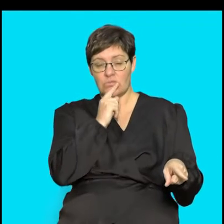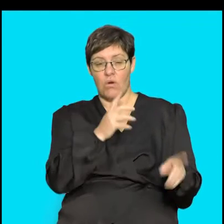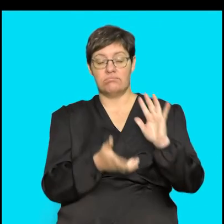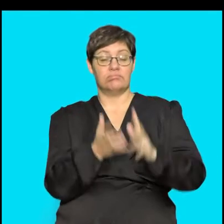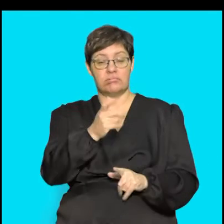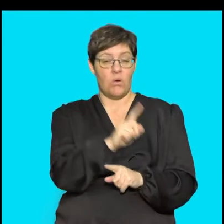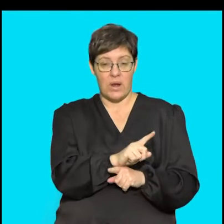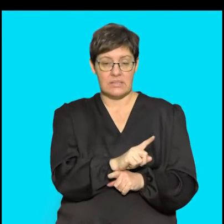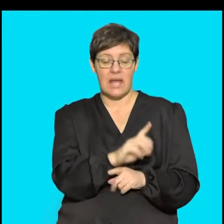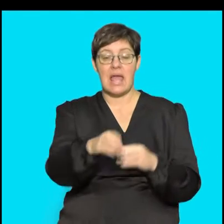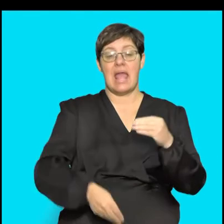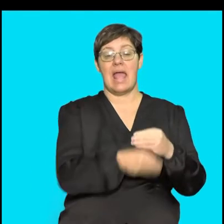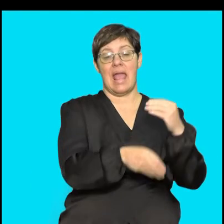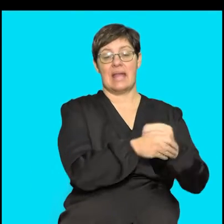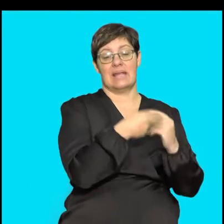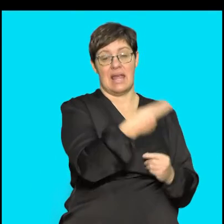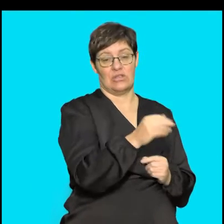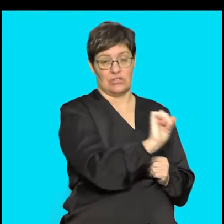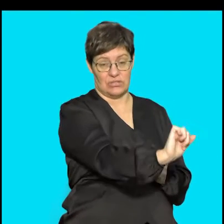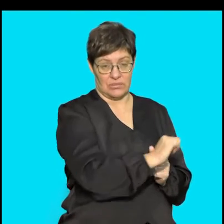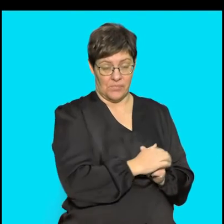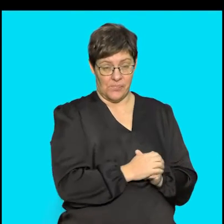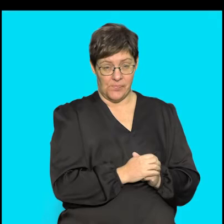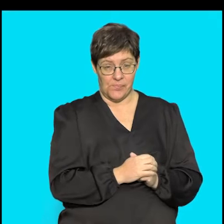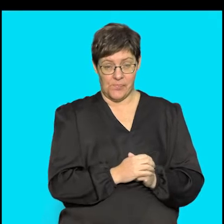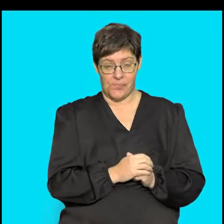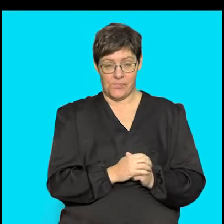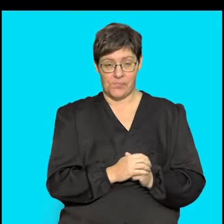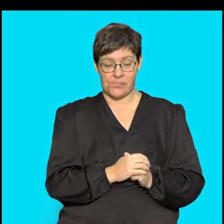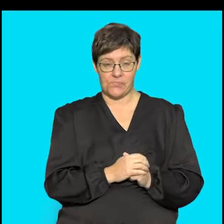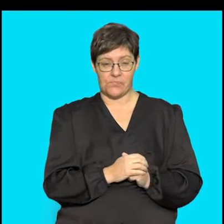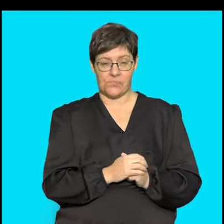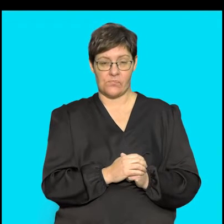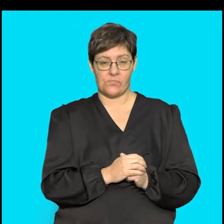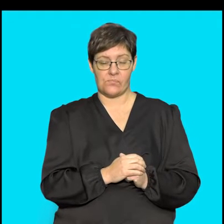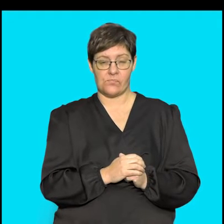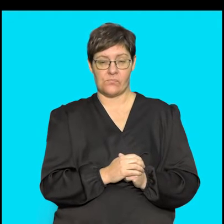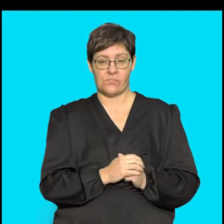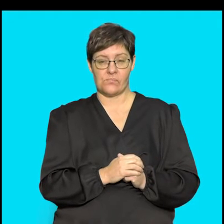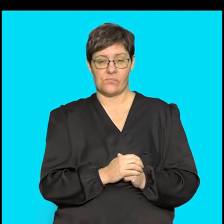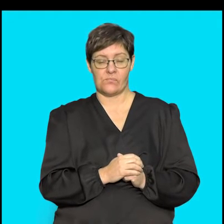the disturbance is an increase in hydrogen gas.